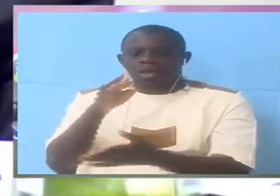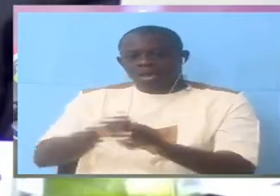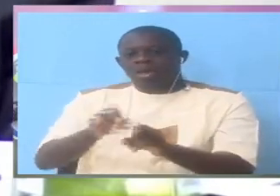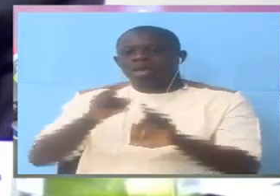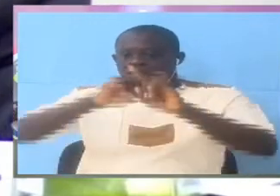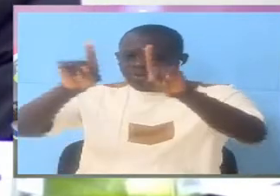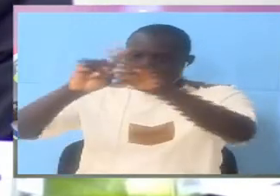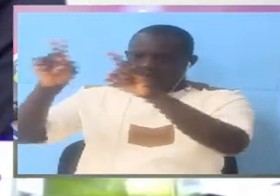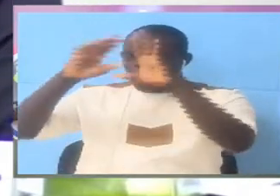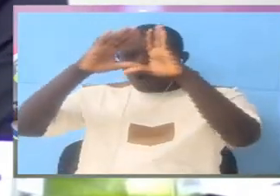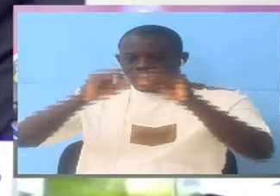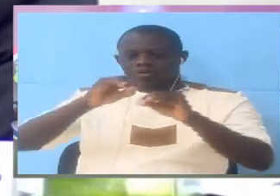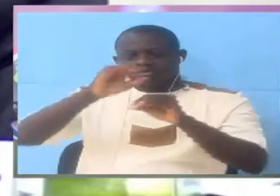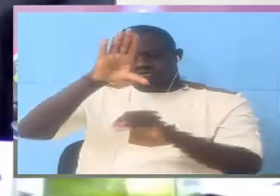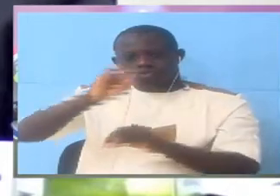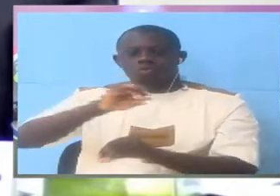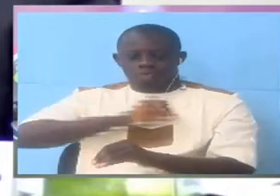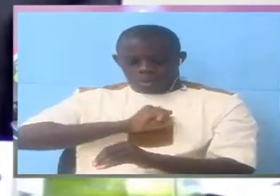said.